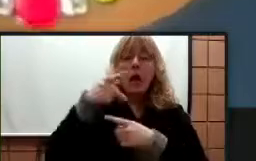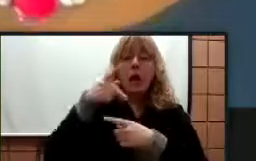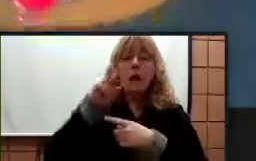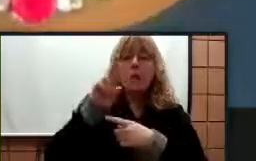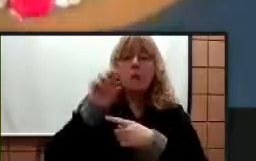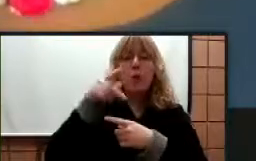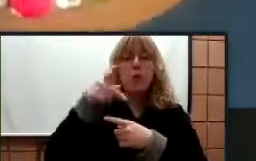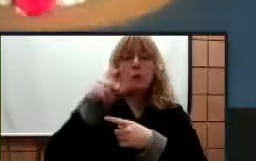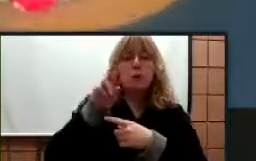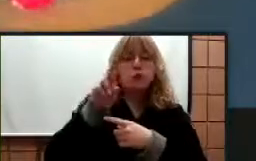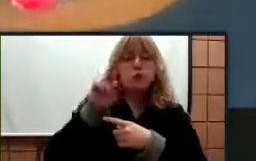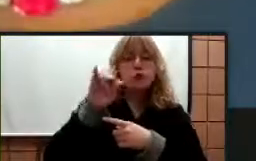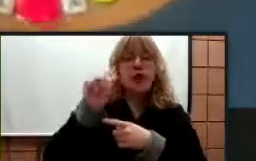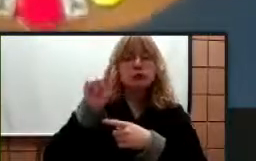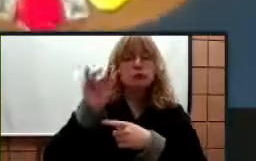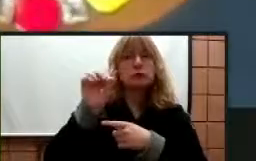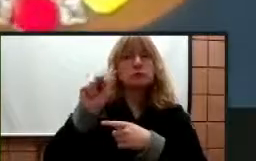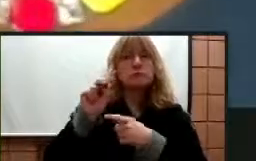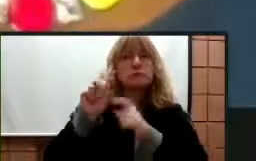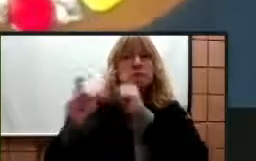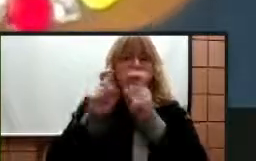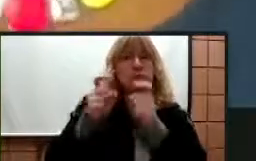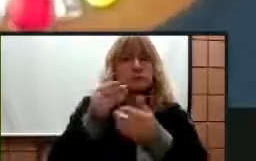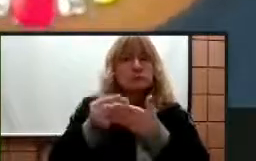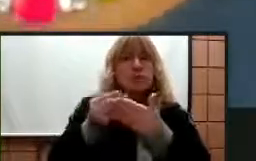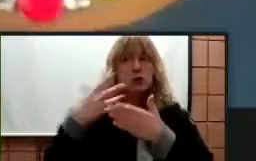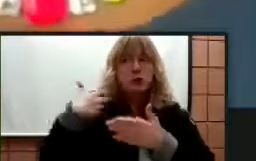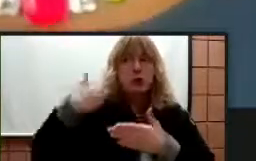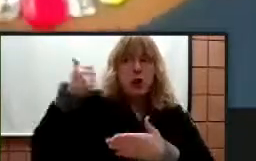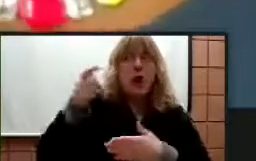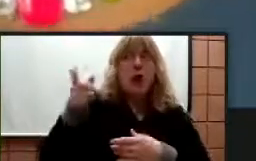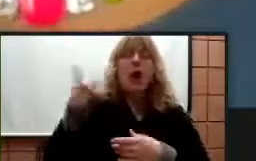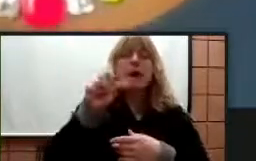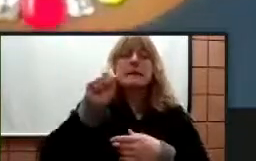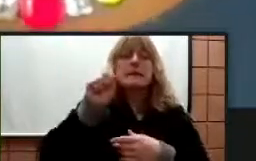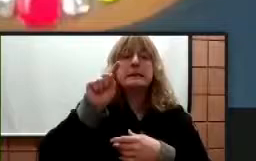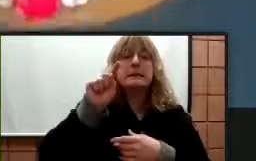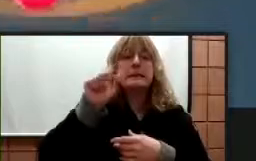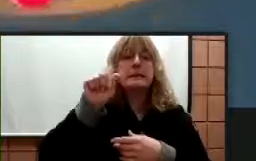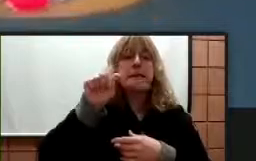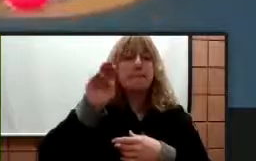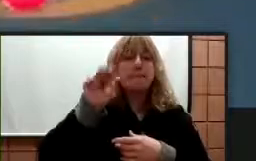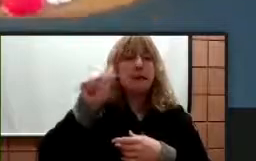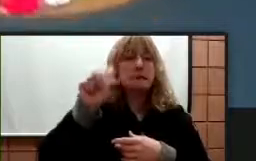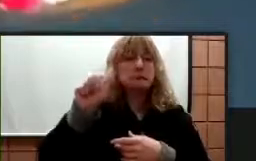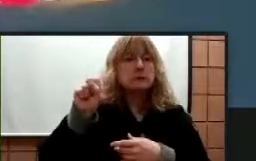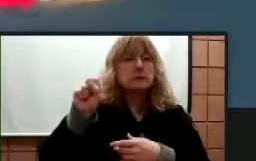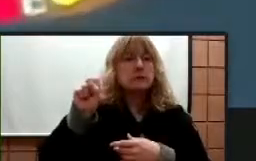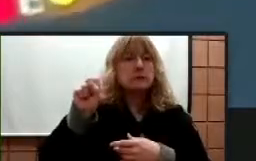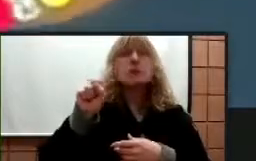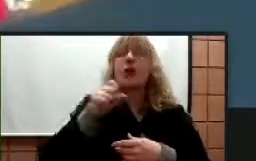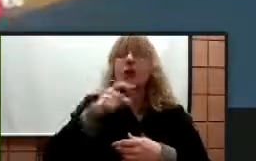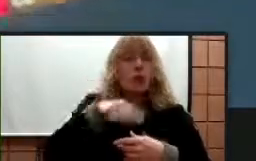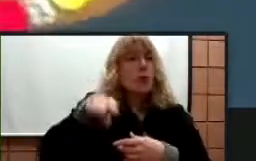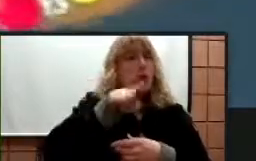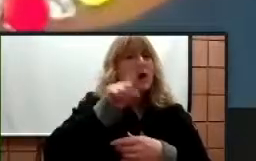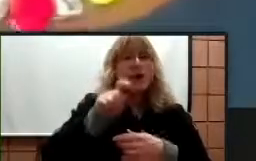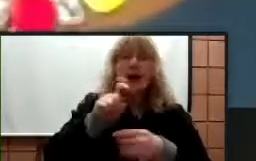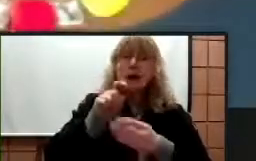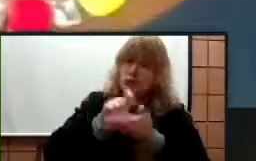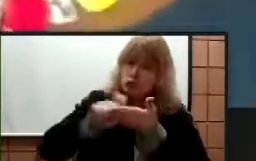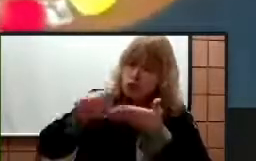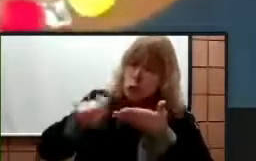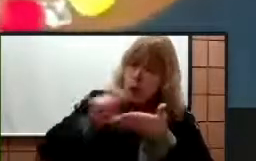S-T-A-M-A-S. He also, we need to write him and email him and say, let's cut this out.